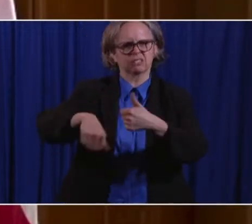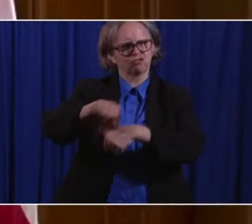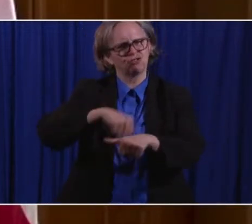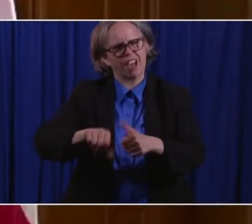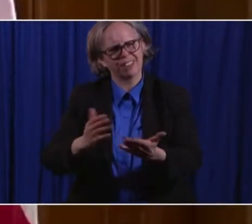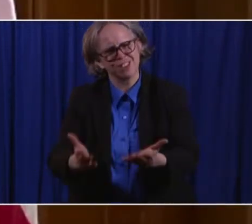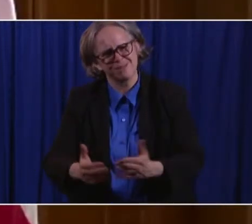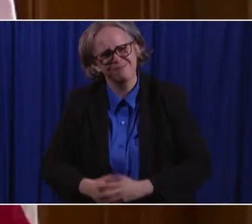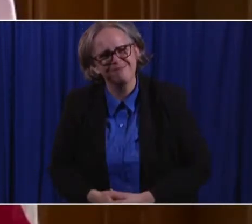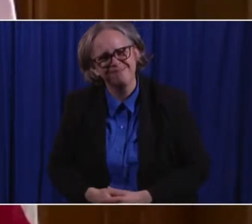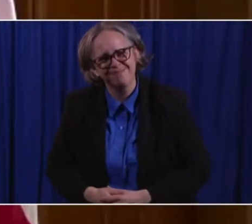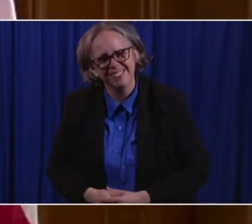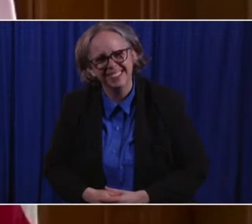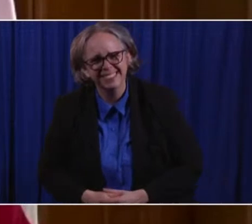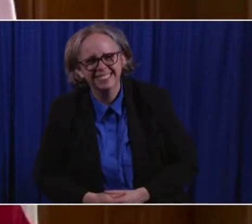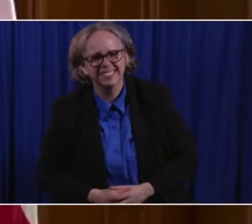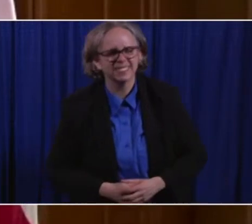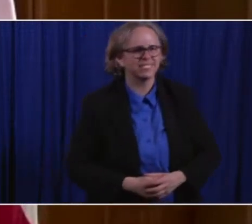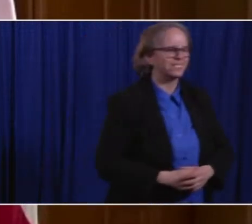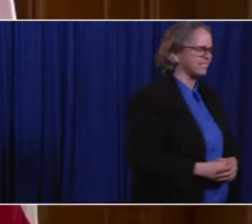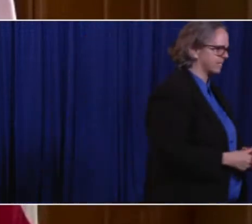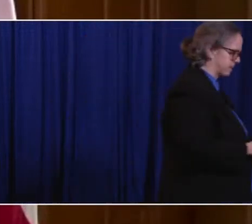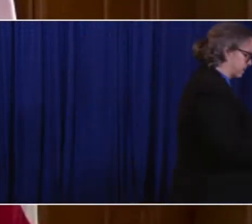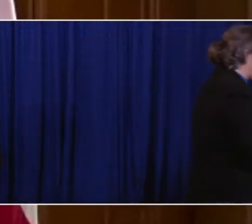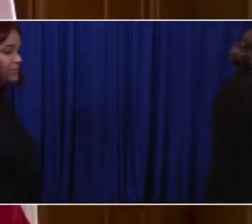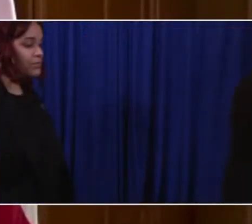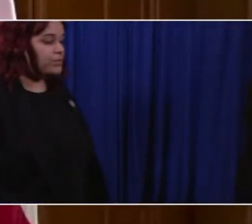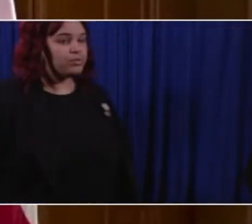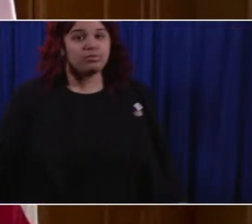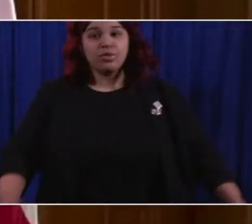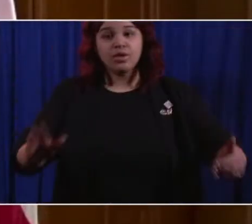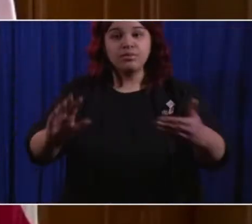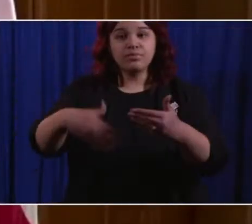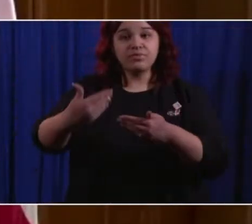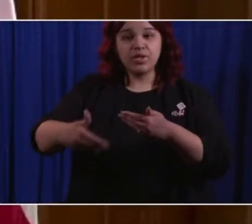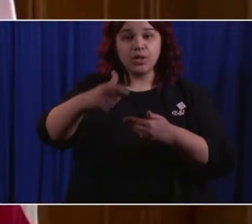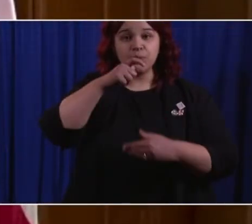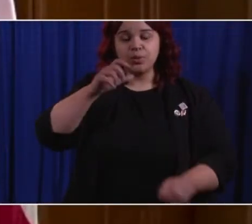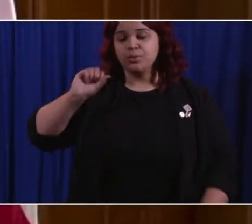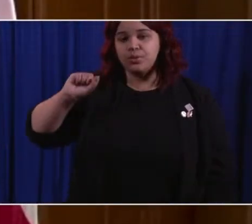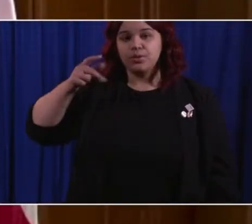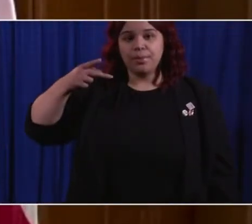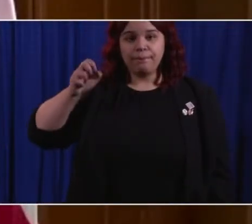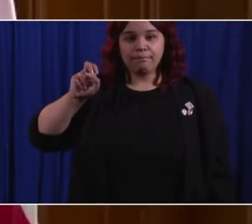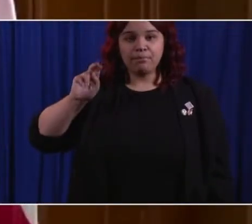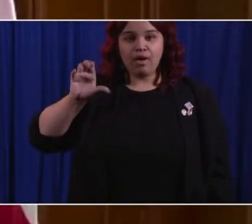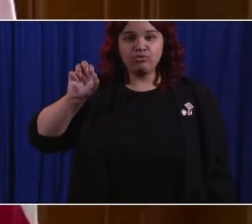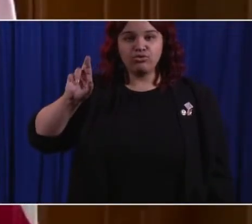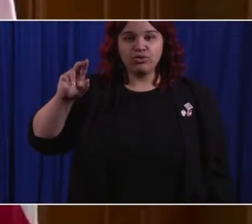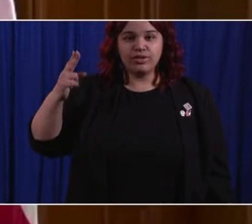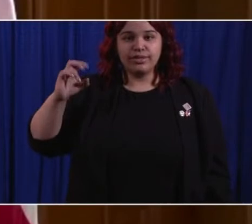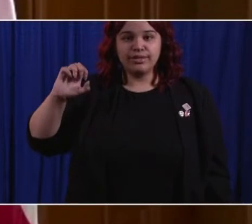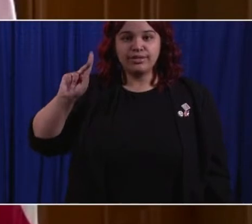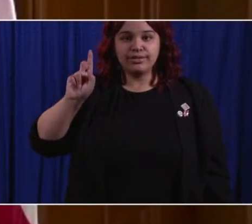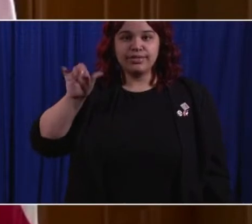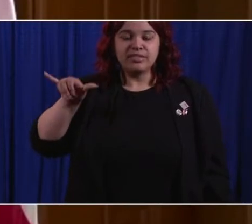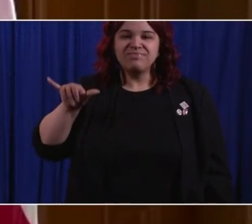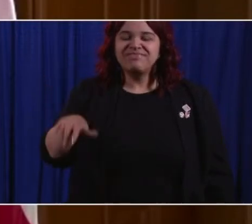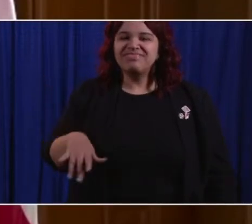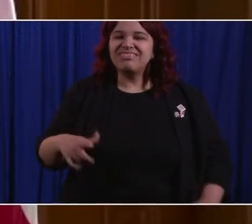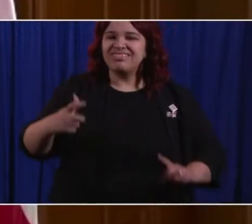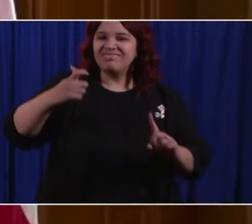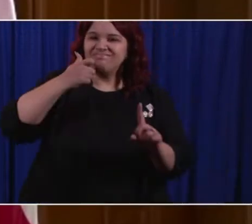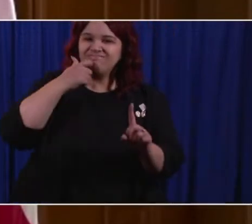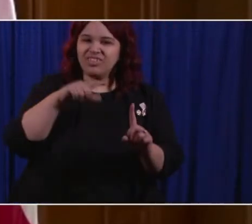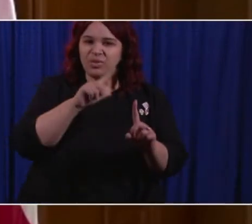Next question is from Spencer Hickey at Hannah News Service. Thank you. Following up on that question,